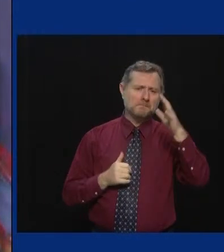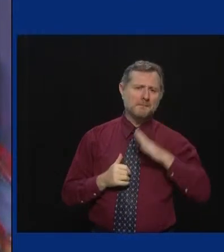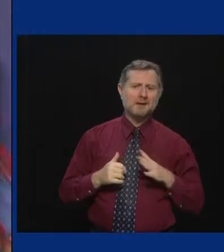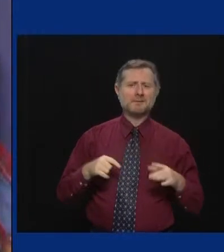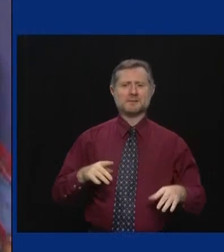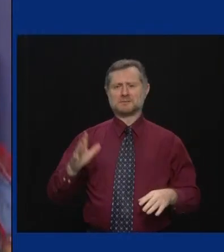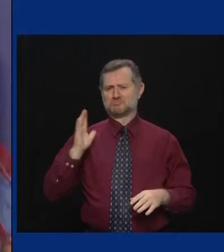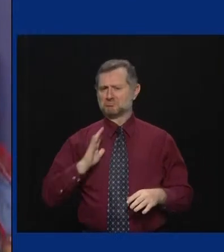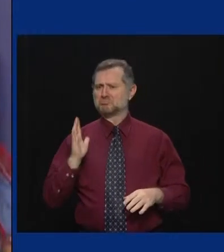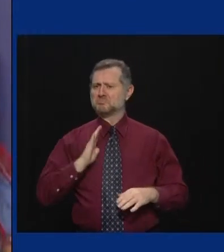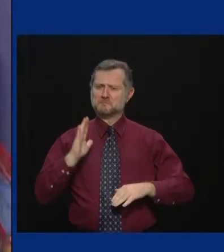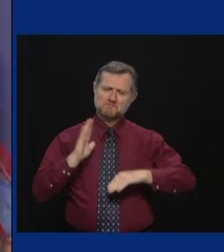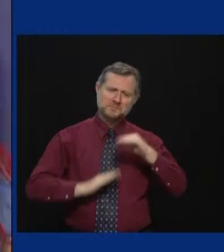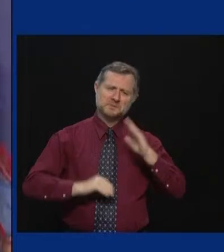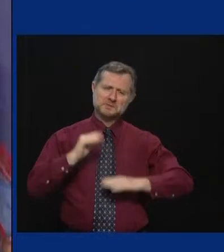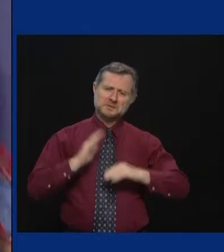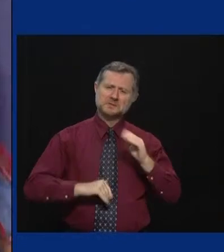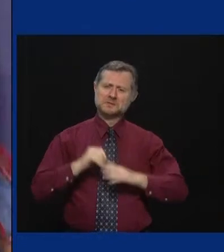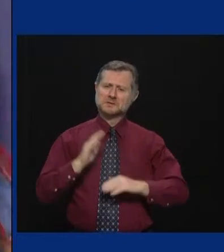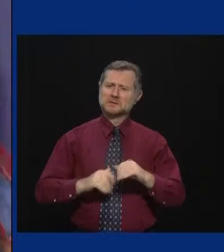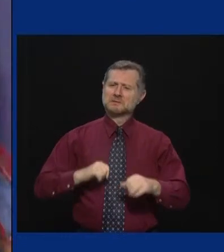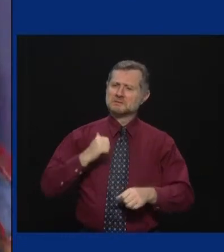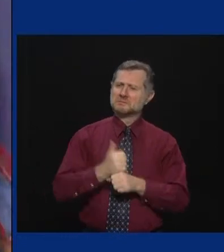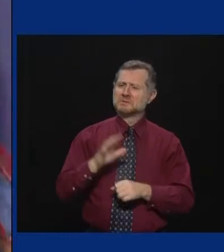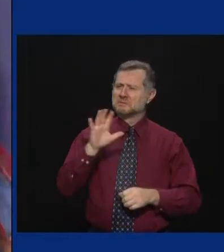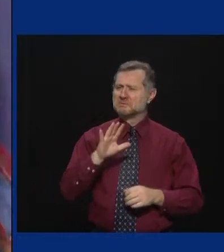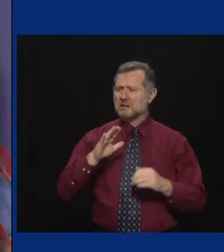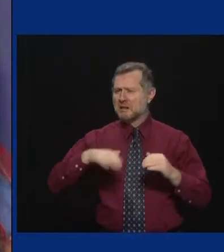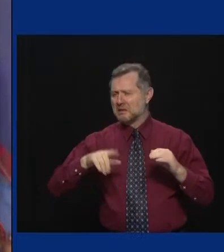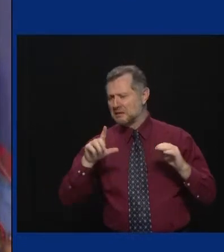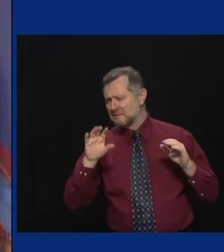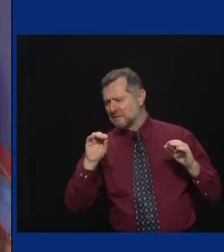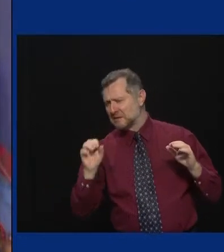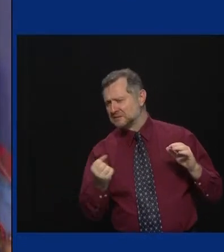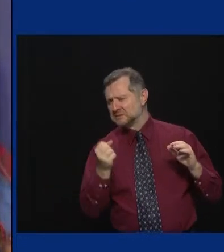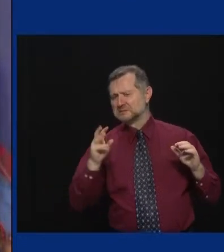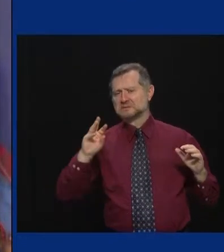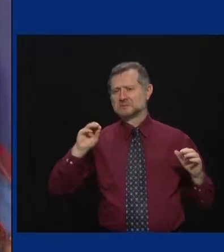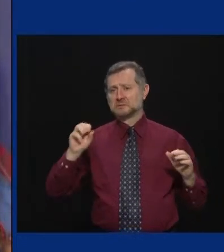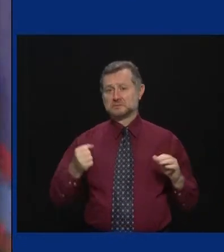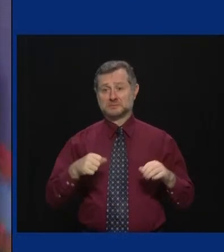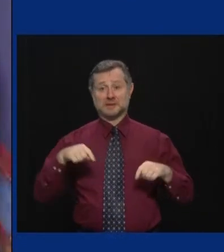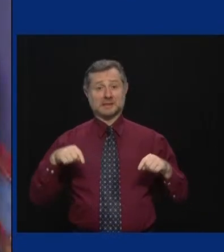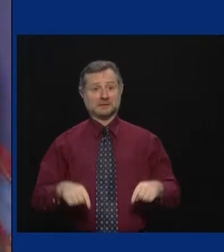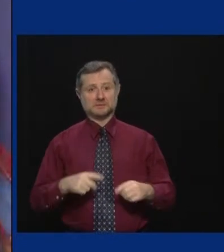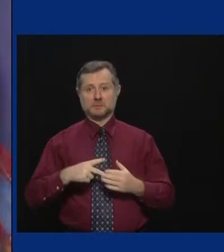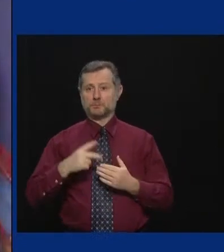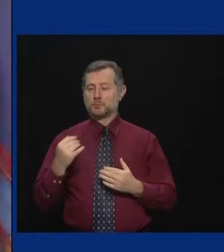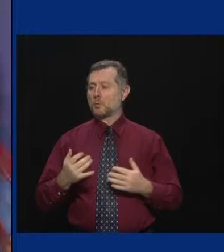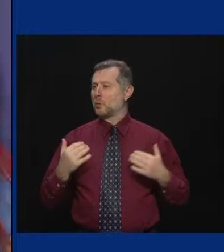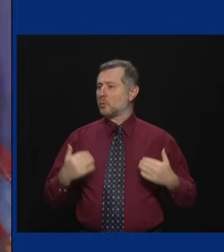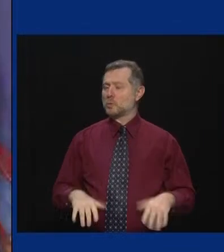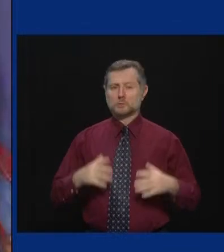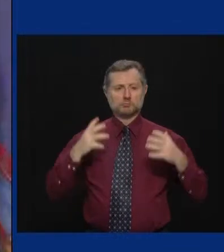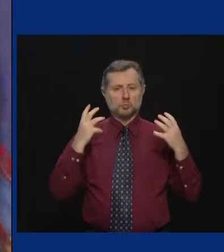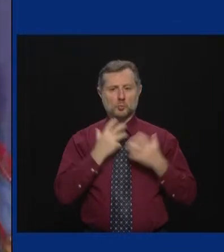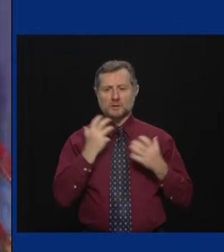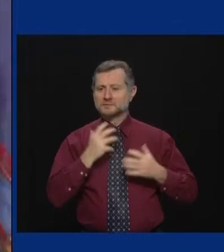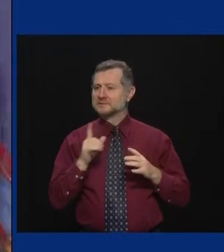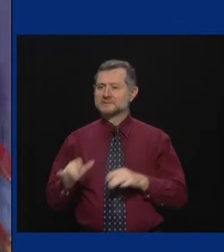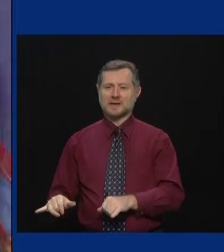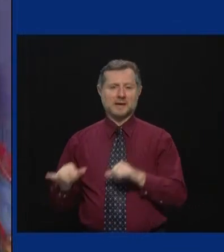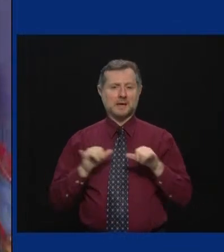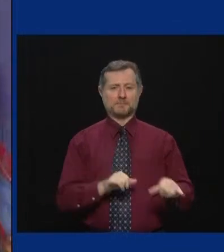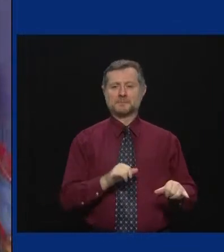late 50s and 60s. This was basically as audacious as the Erie Canal was when that was first built. When people